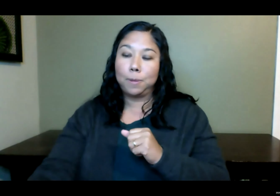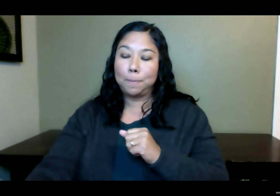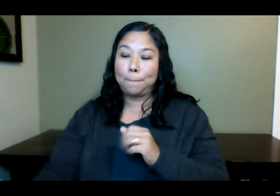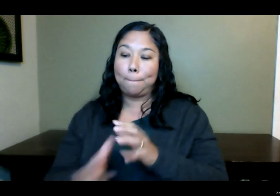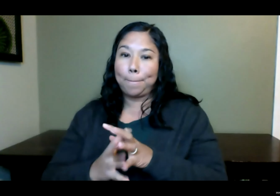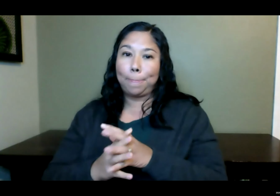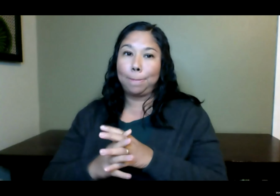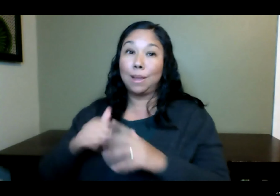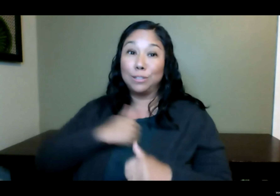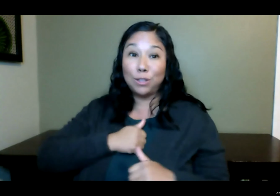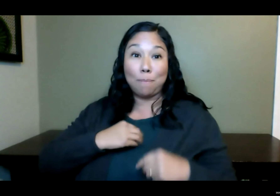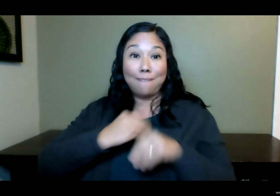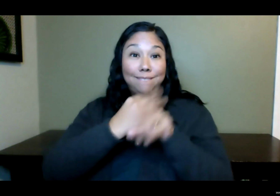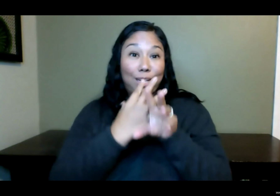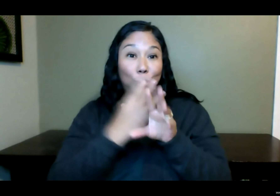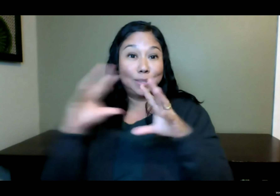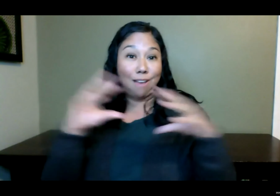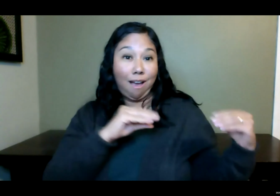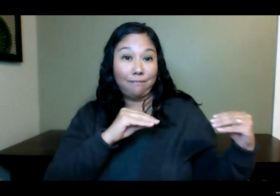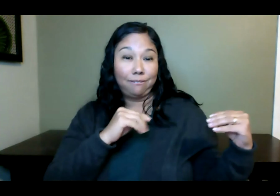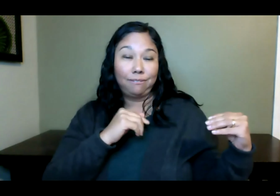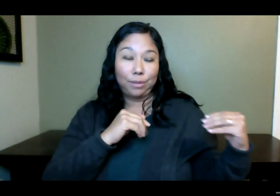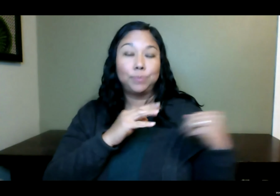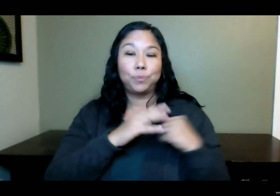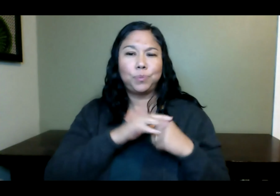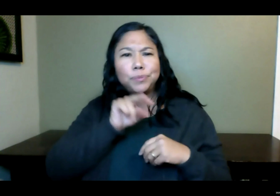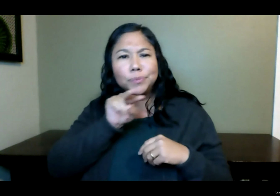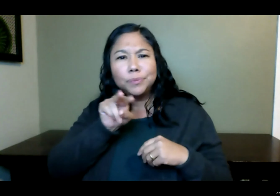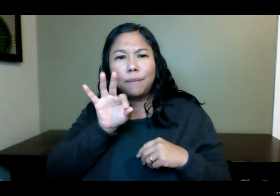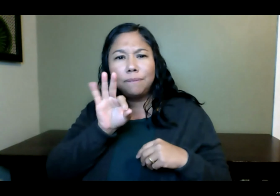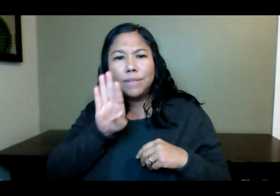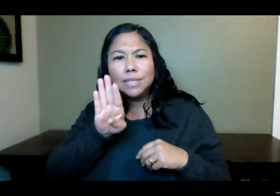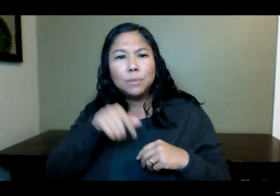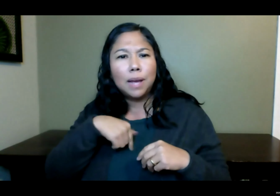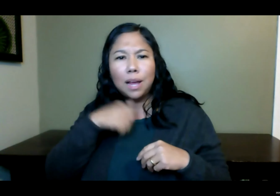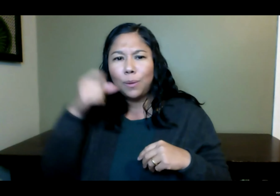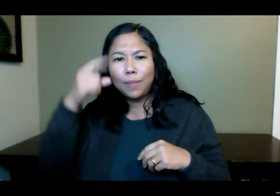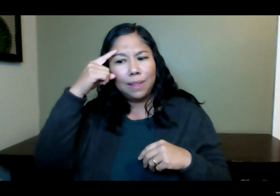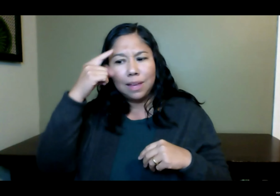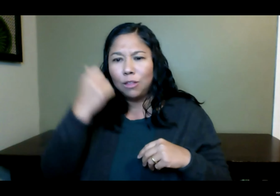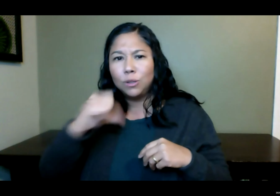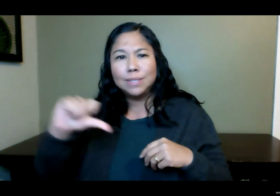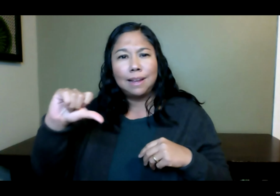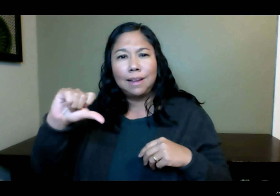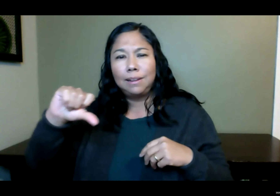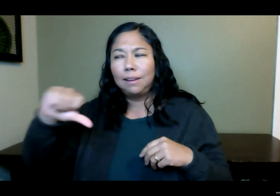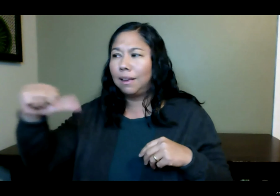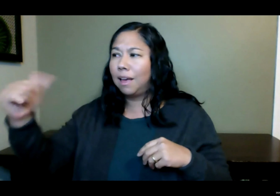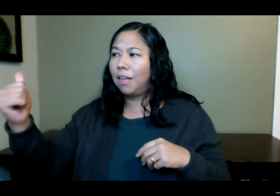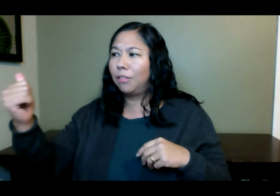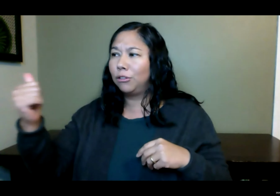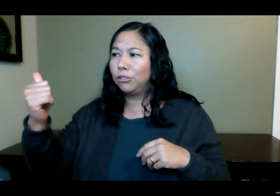Sorry, my video was off that time. And looking on the Facebook, I don't think there are any extra questions there,